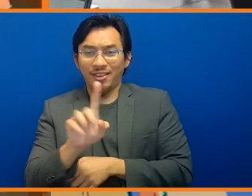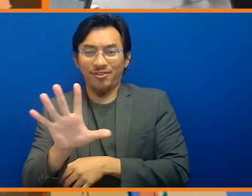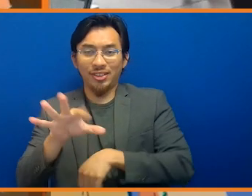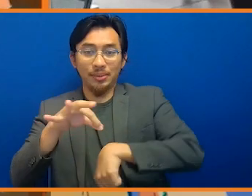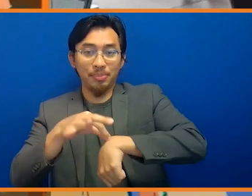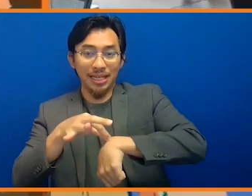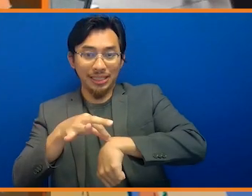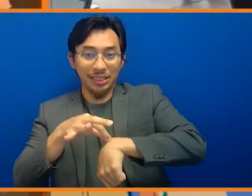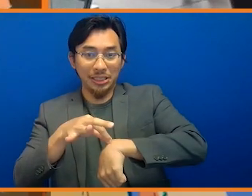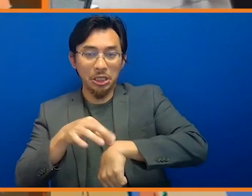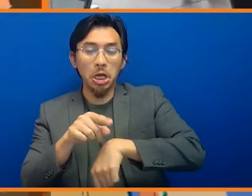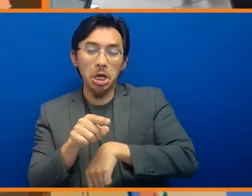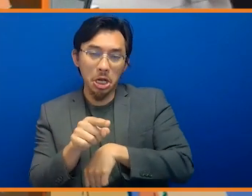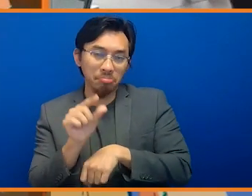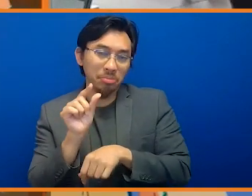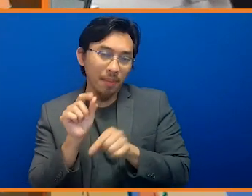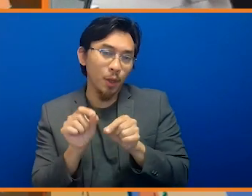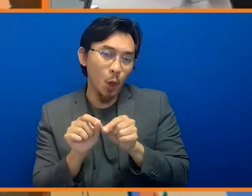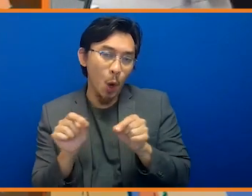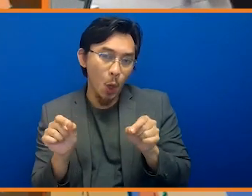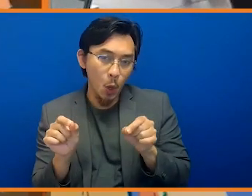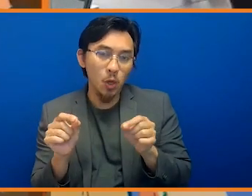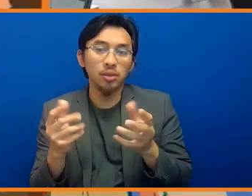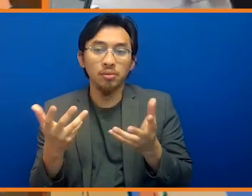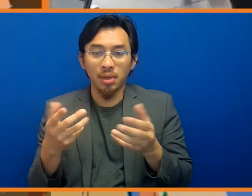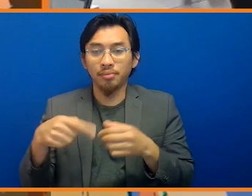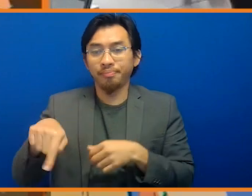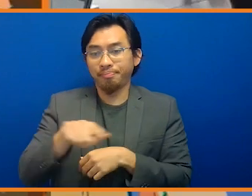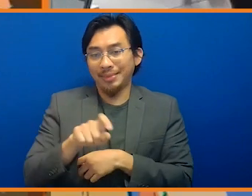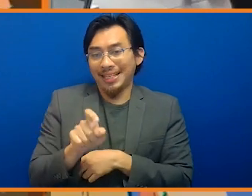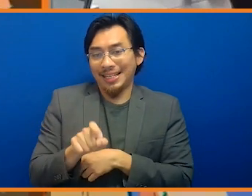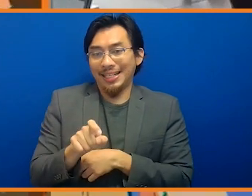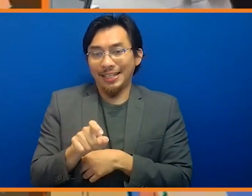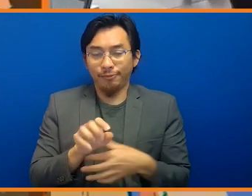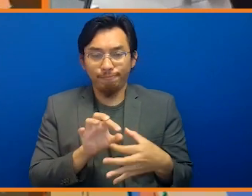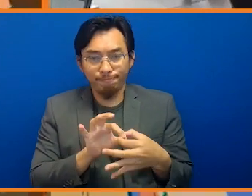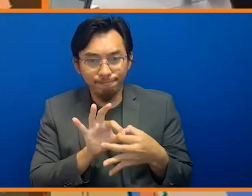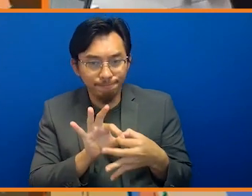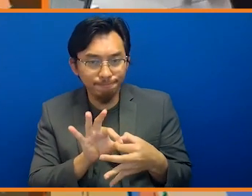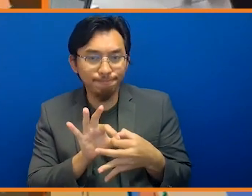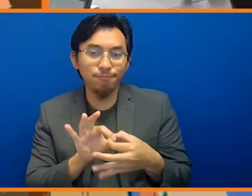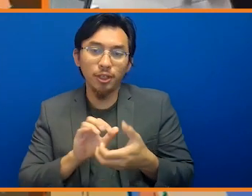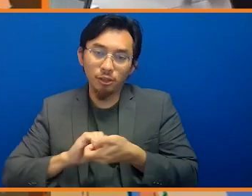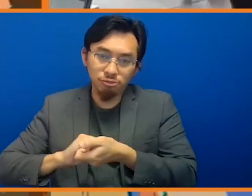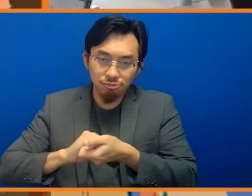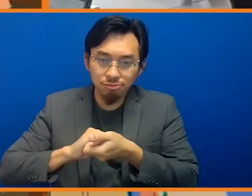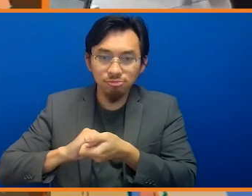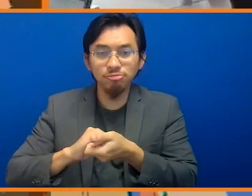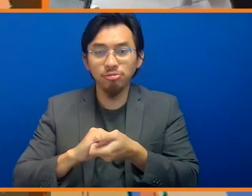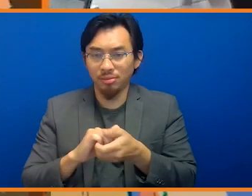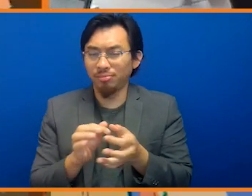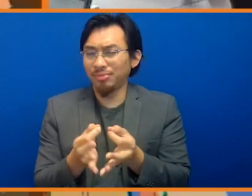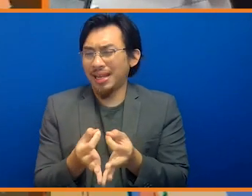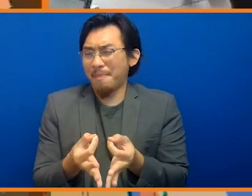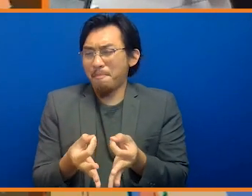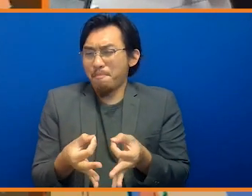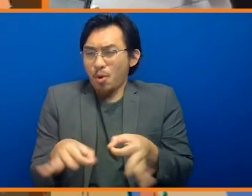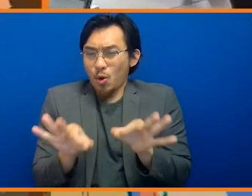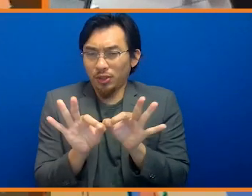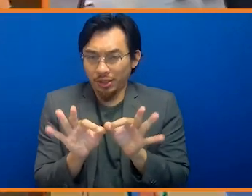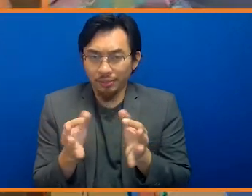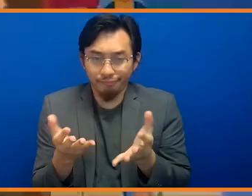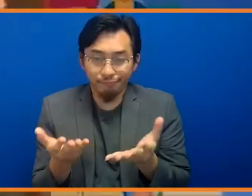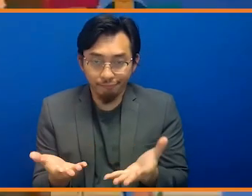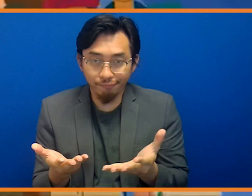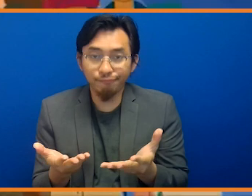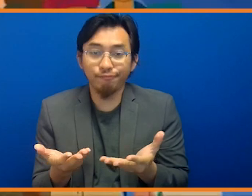pretty much long. However, you need to cooperate some very important things. Okay, so let's we